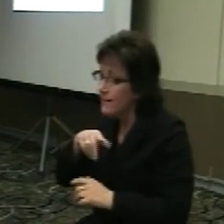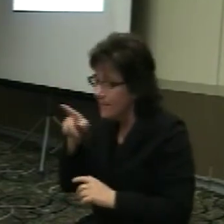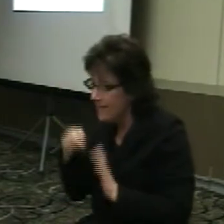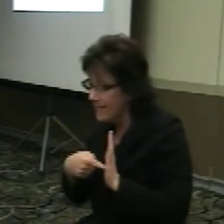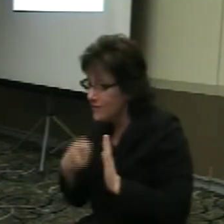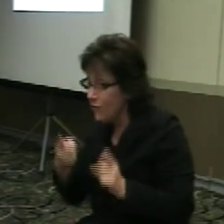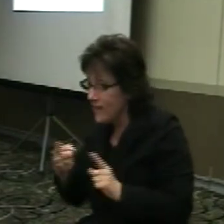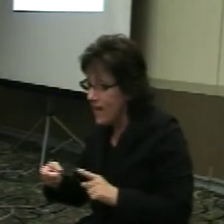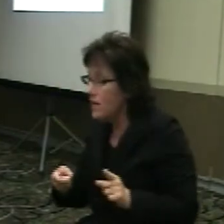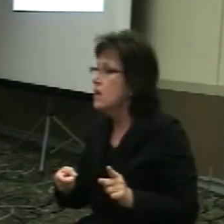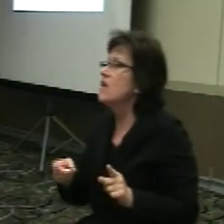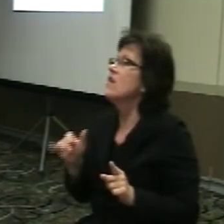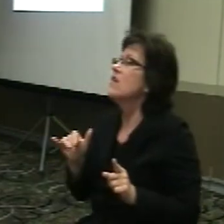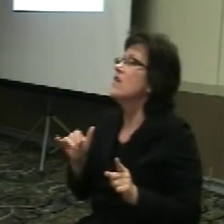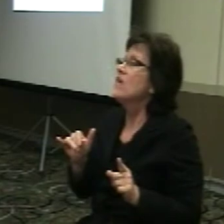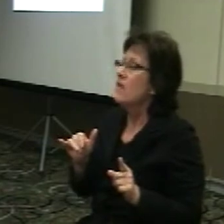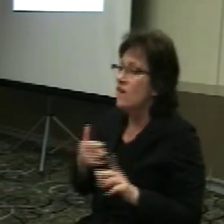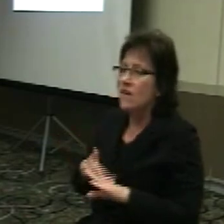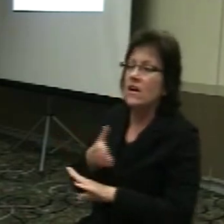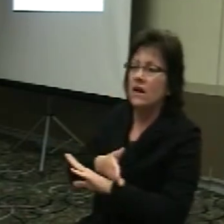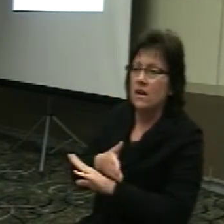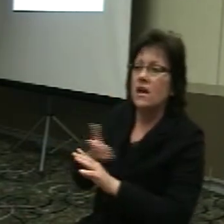they too can be competent.